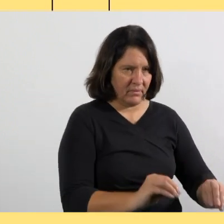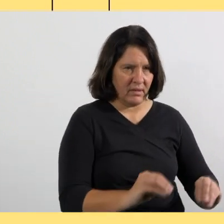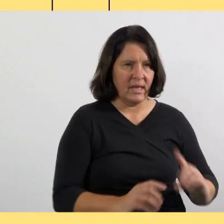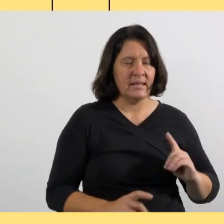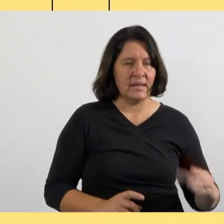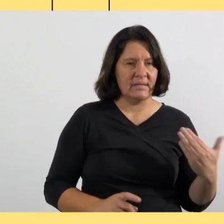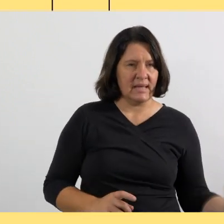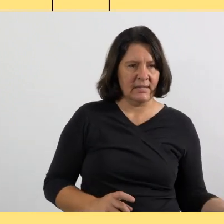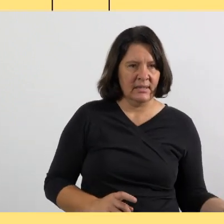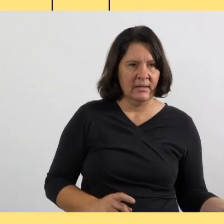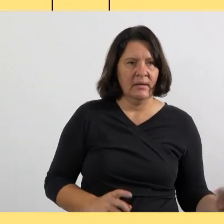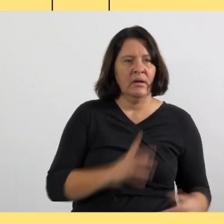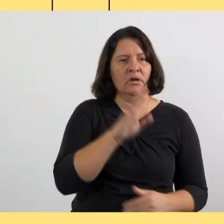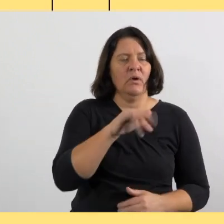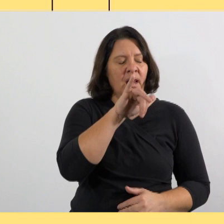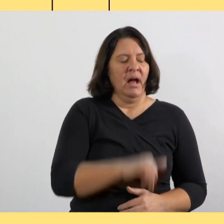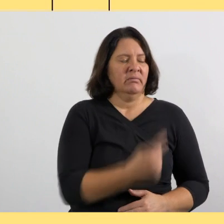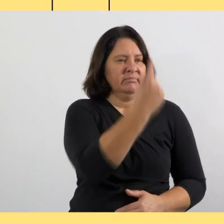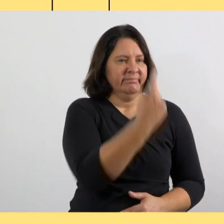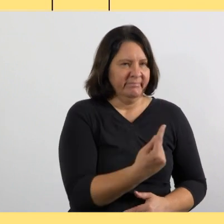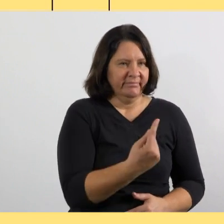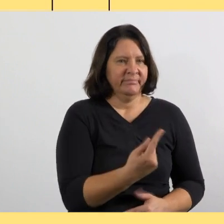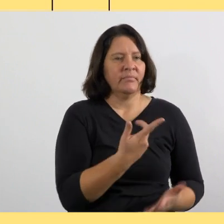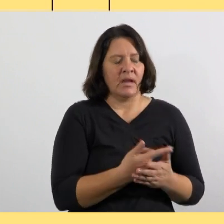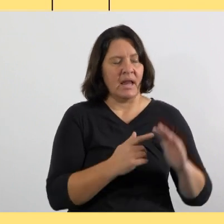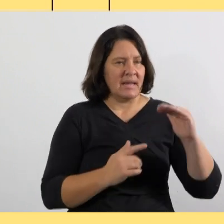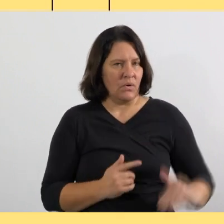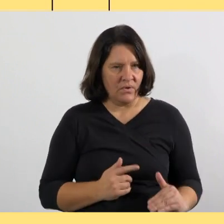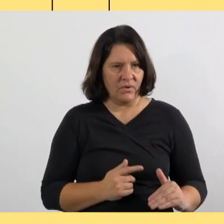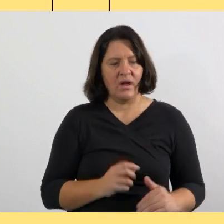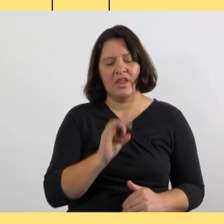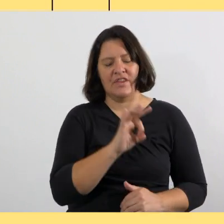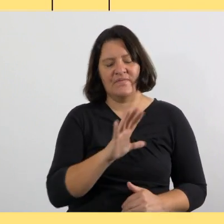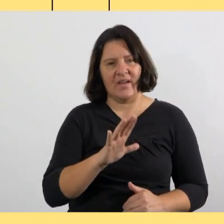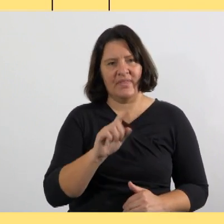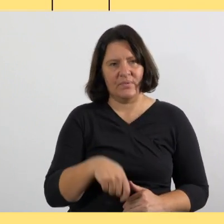it to the debit side, July the 1st, balance brought down